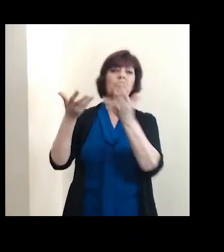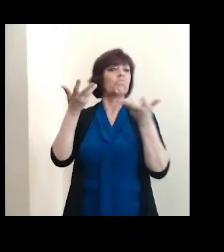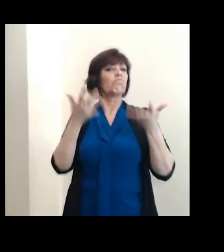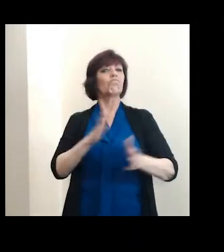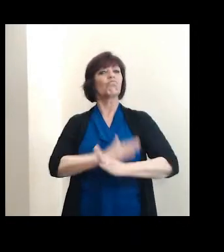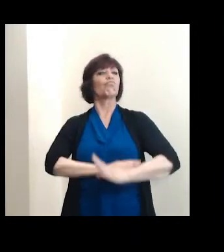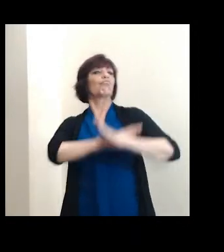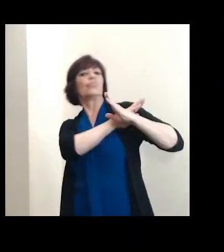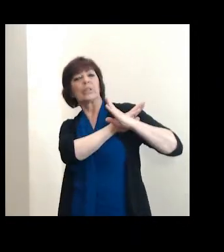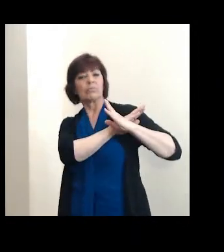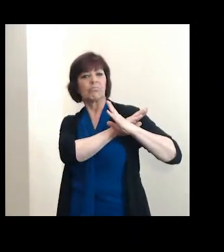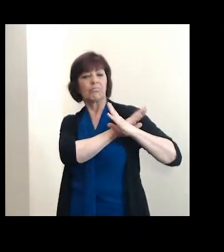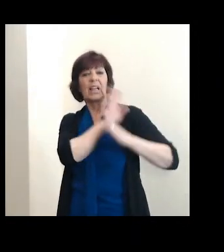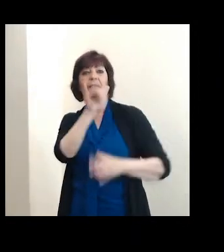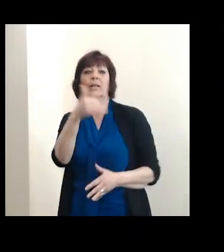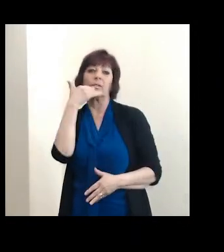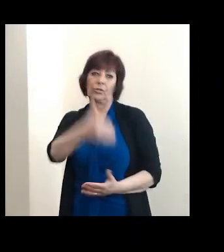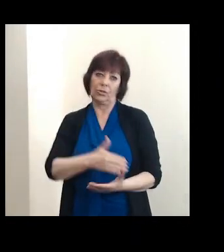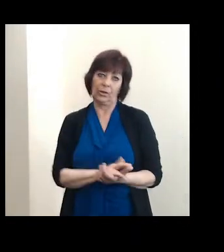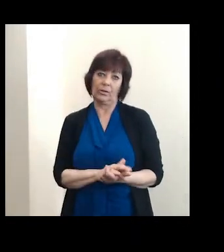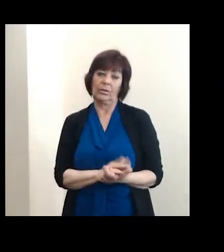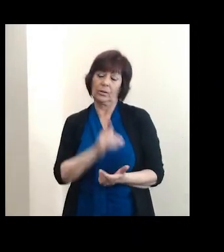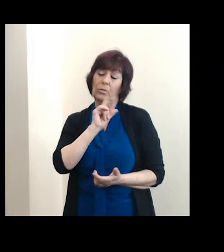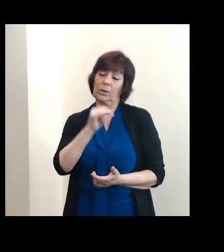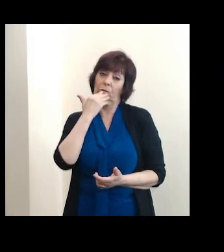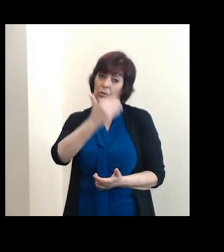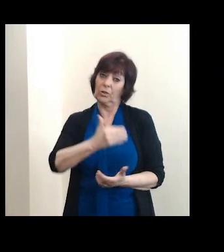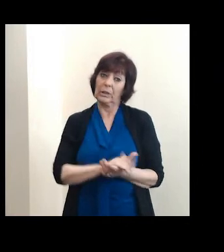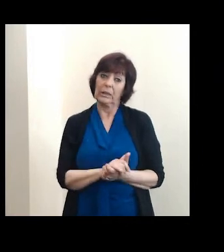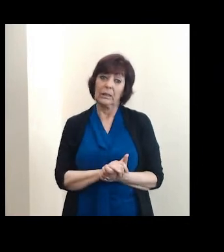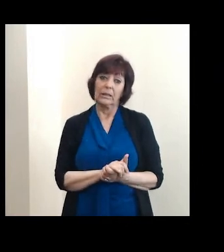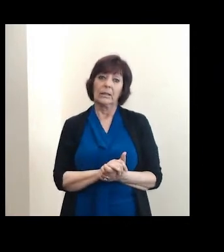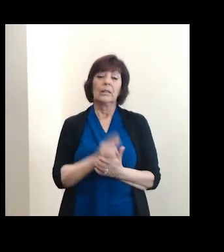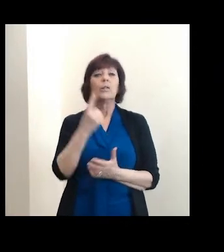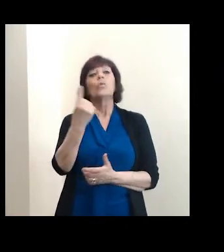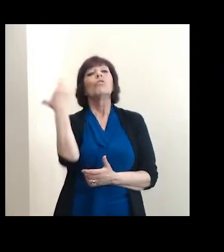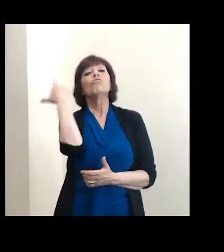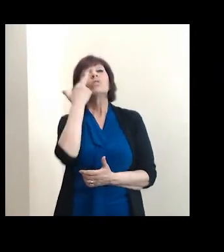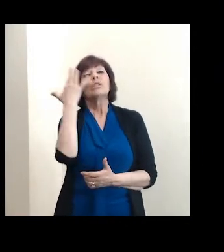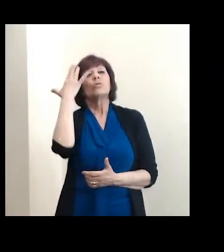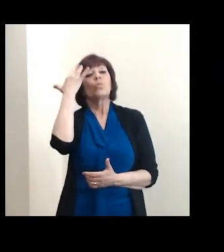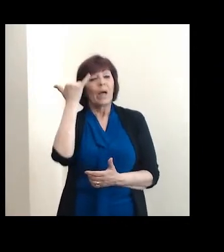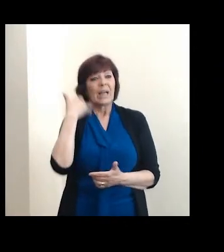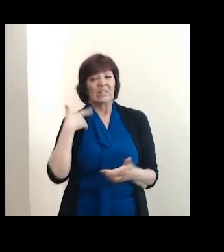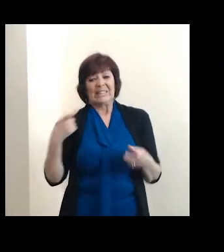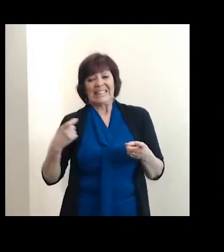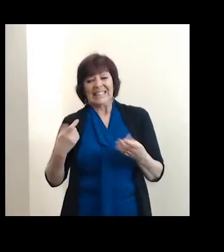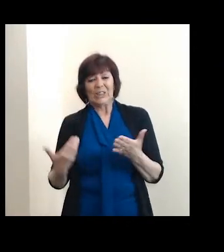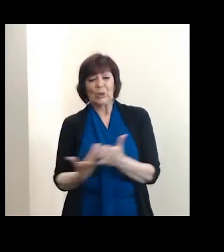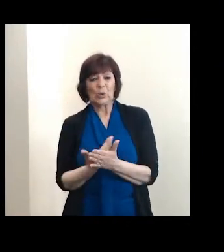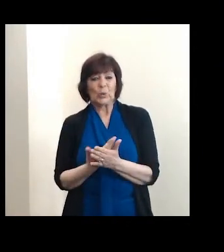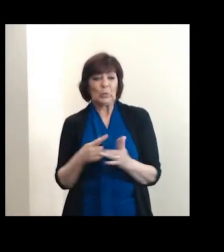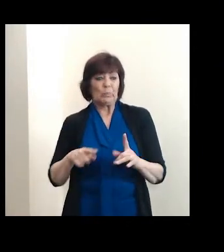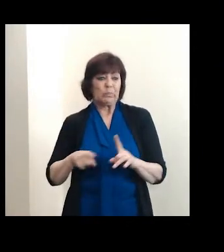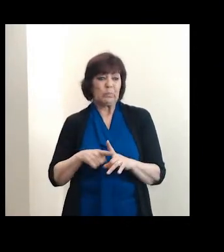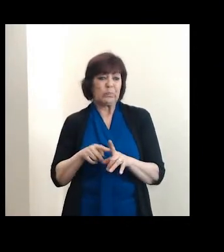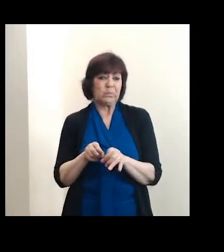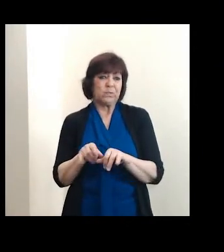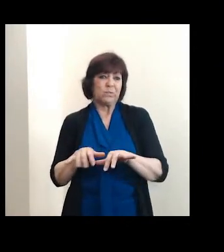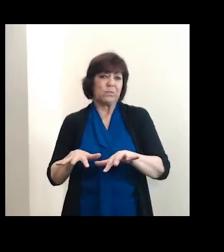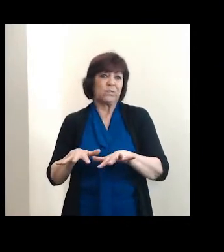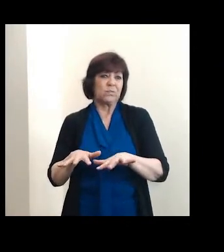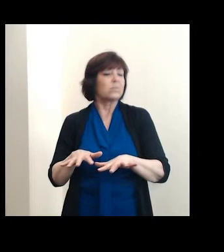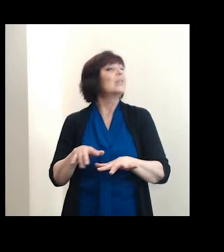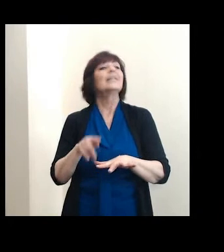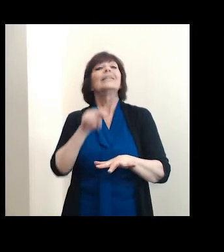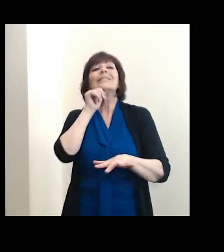regimen, and that's a good thing. It really is. I think it's one of the reasons why, as we're dealing with this new wave of coronavirus cases,